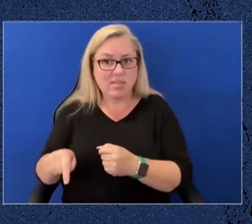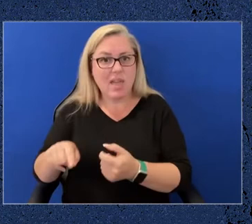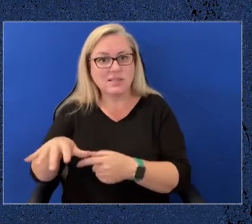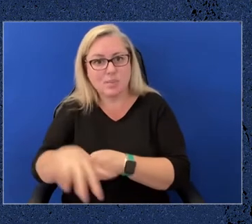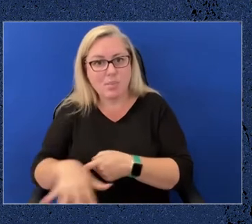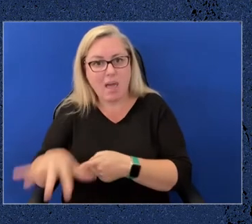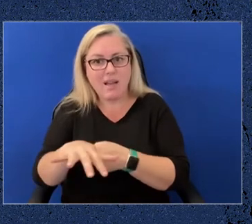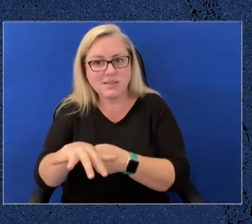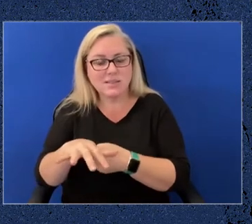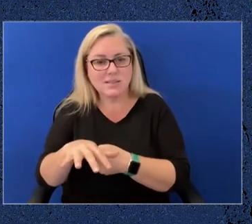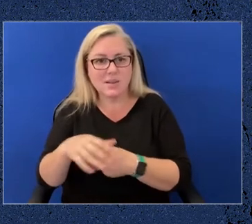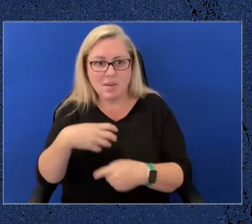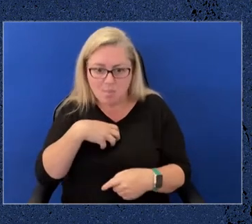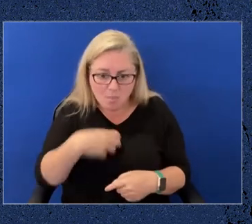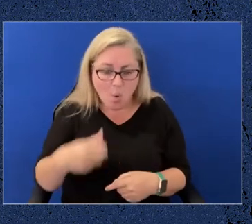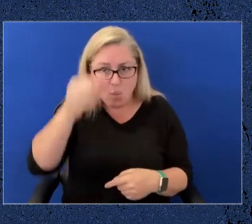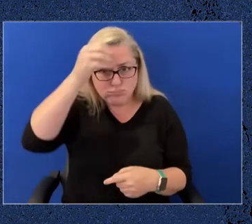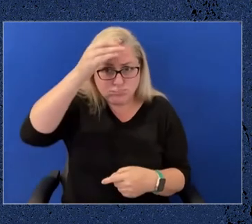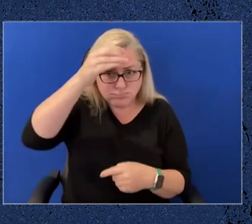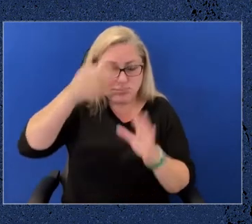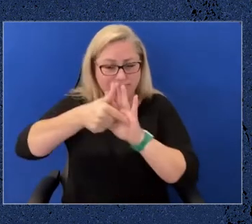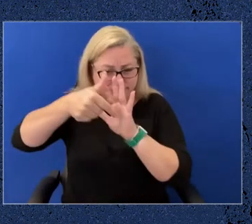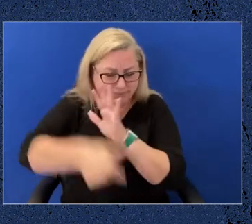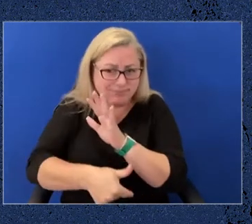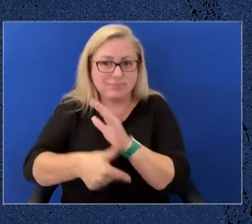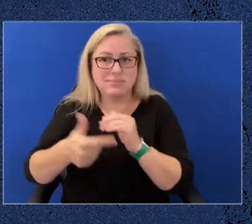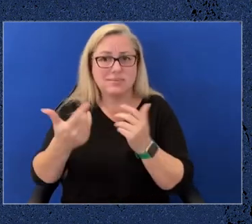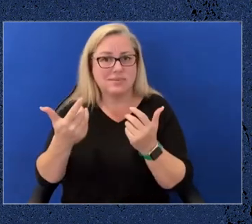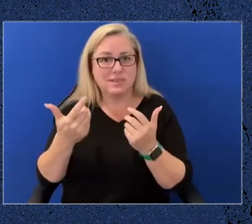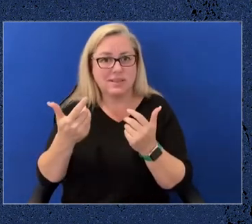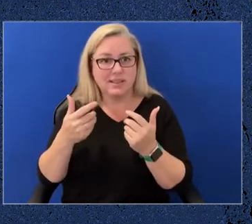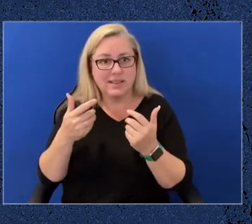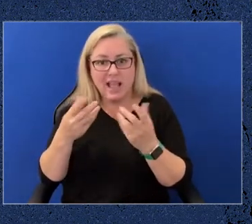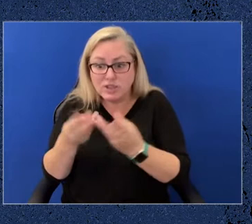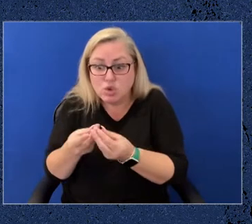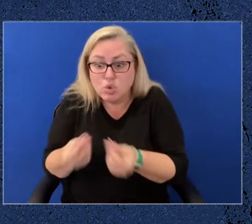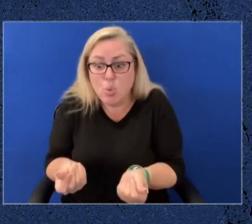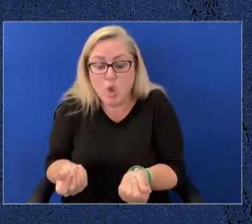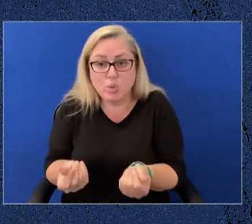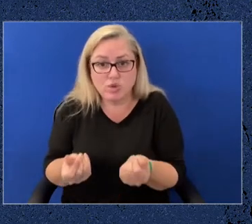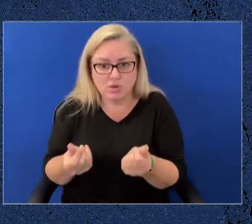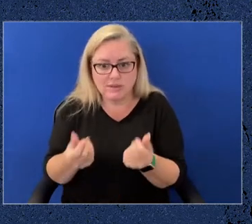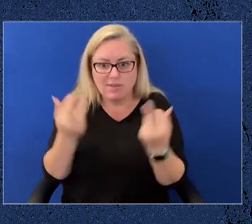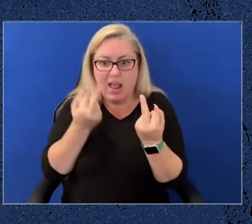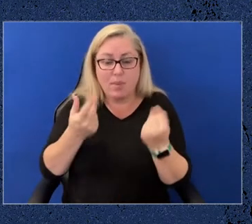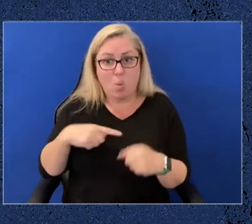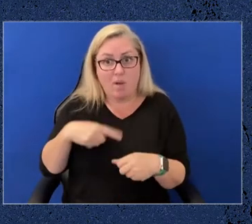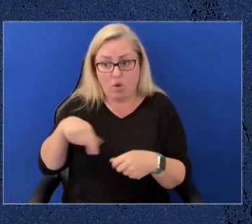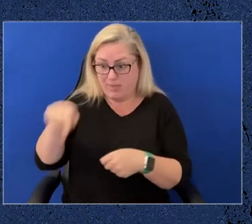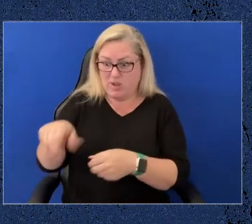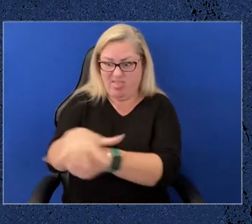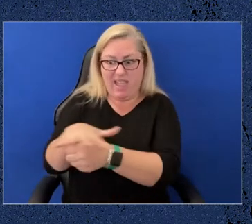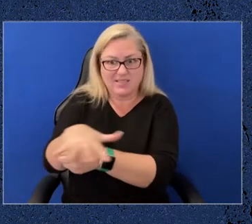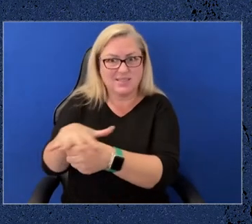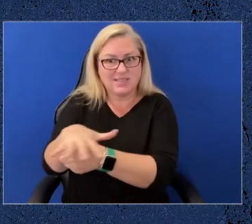deeper, longer-term knowledge with much greater range of solutions available because they're actually from that place space. I wonder, do you both